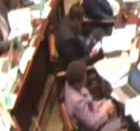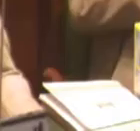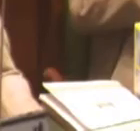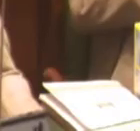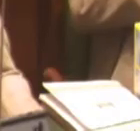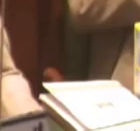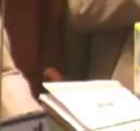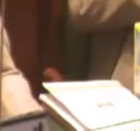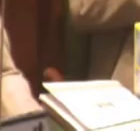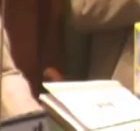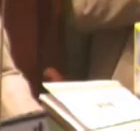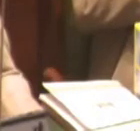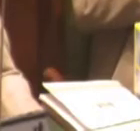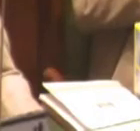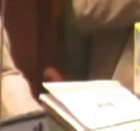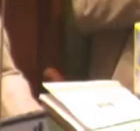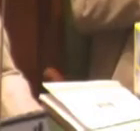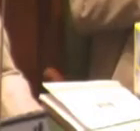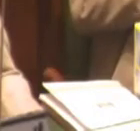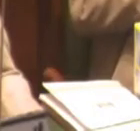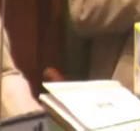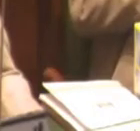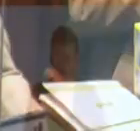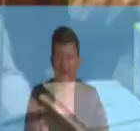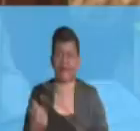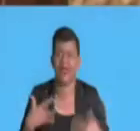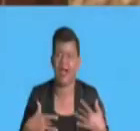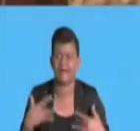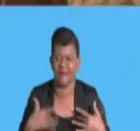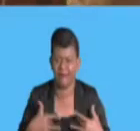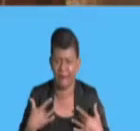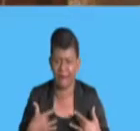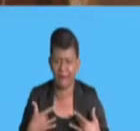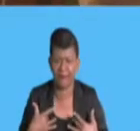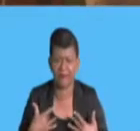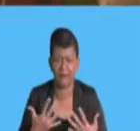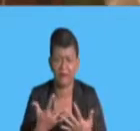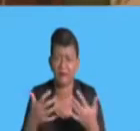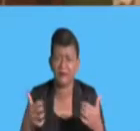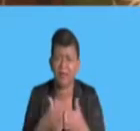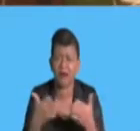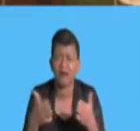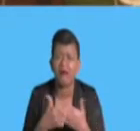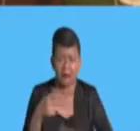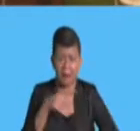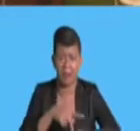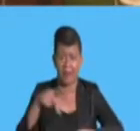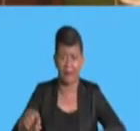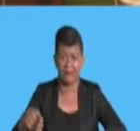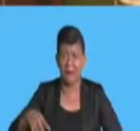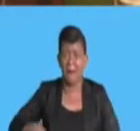for the better in the lives of our fellow citizens. Like many of my parliamentary colleagues, I firmly believe in the principles of